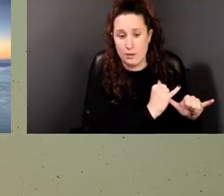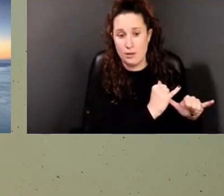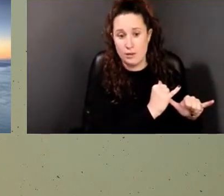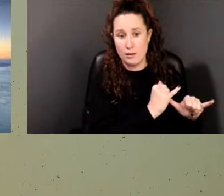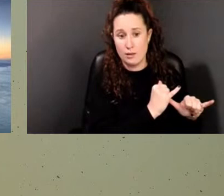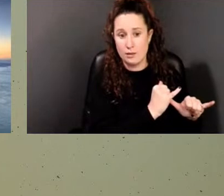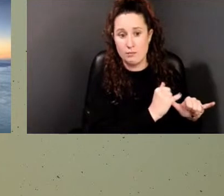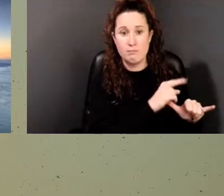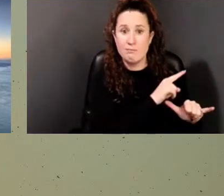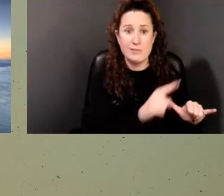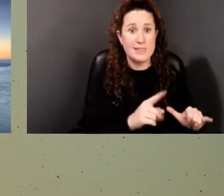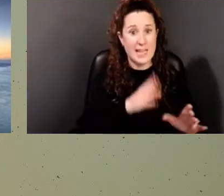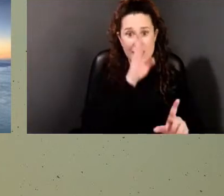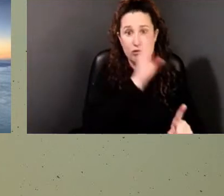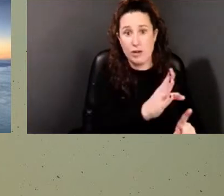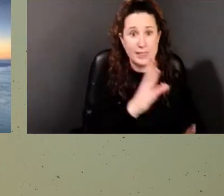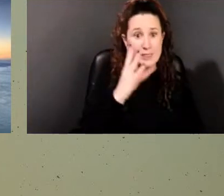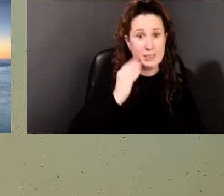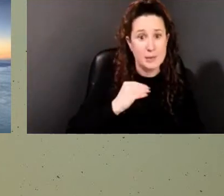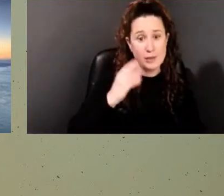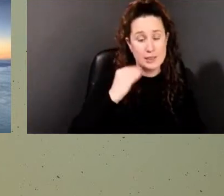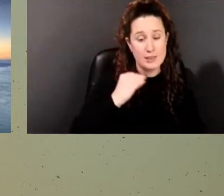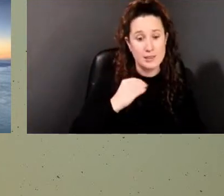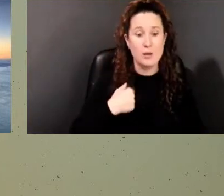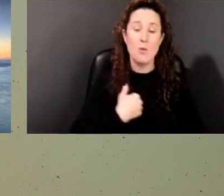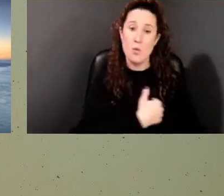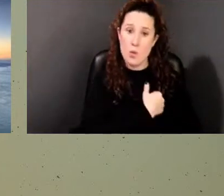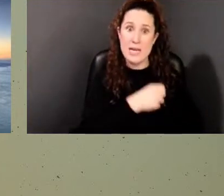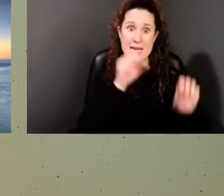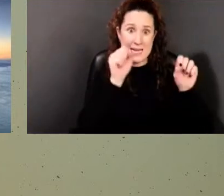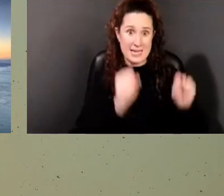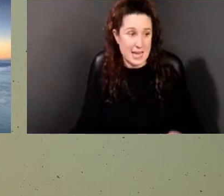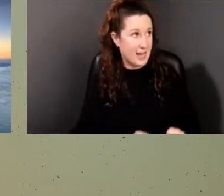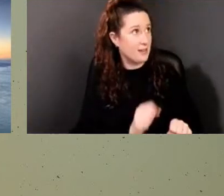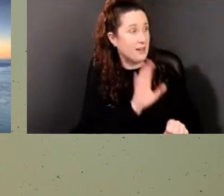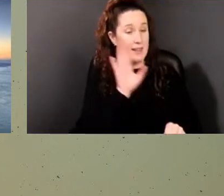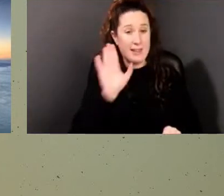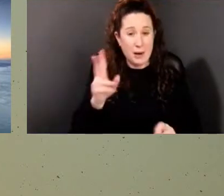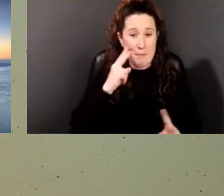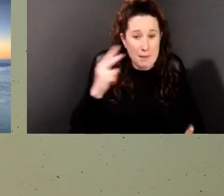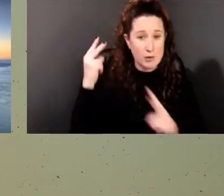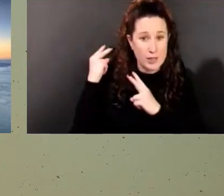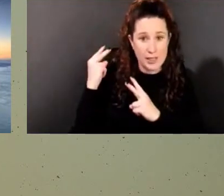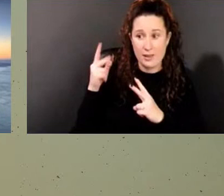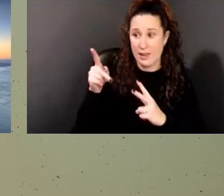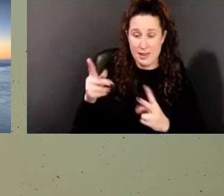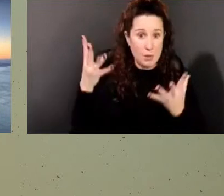direct experience. Like, we're really able to get the memory that they wanted left behind.